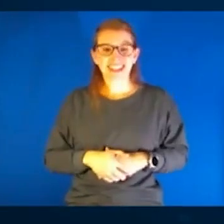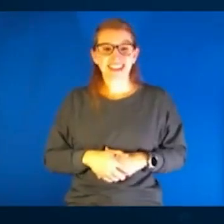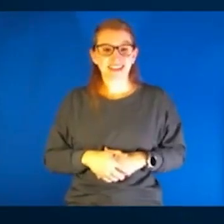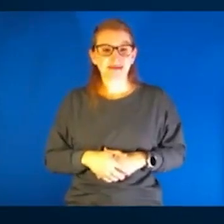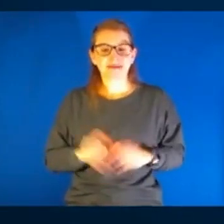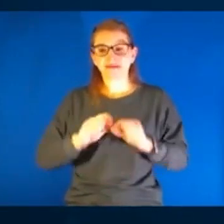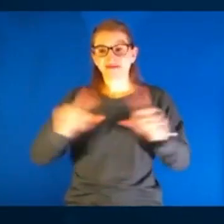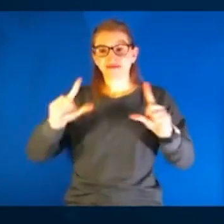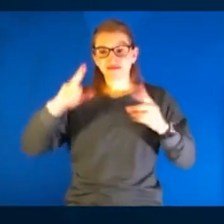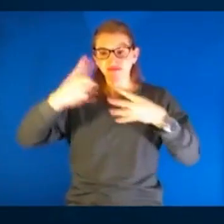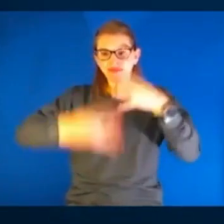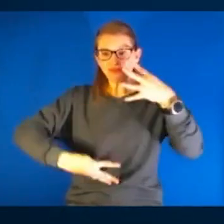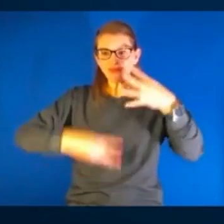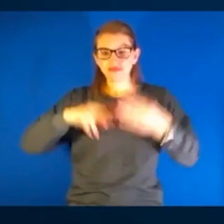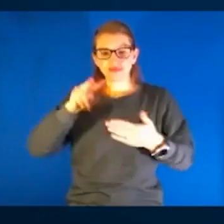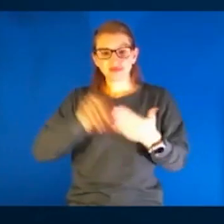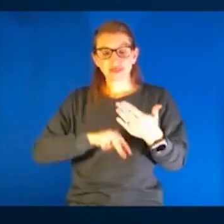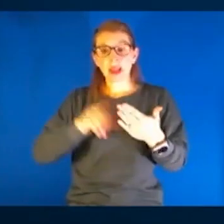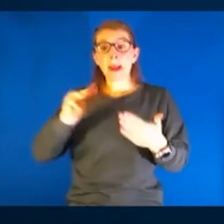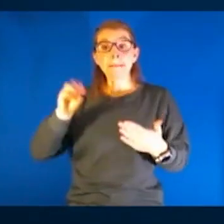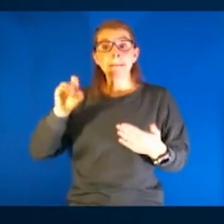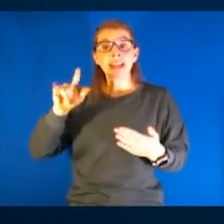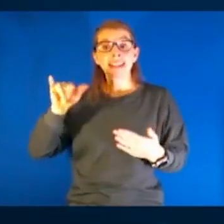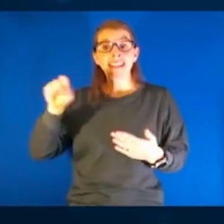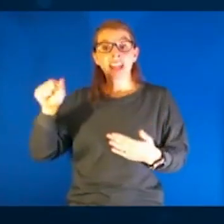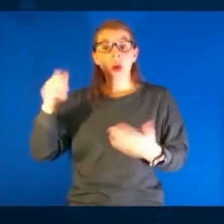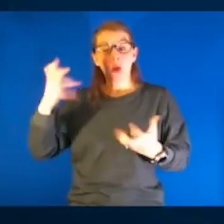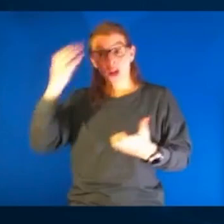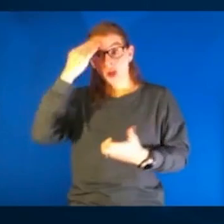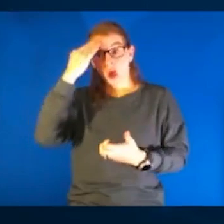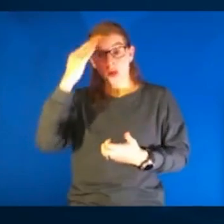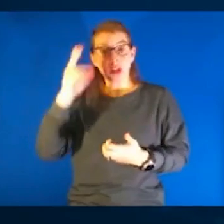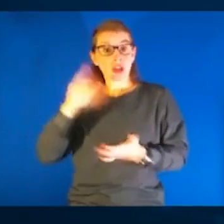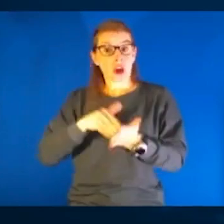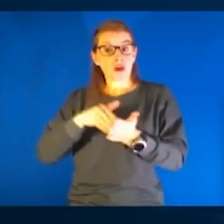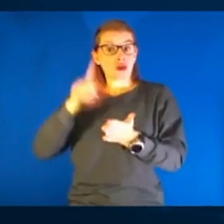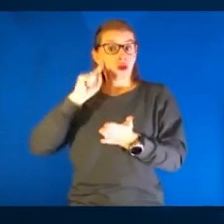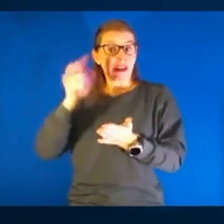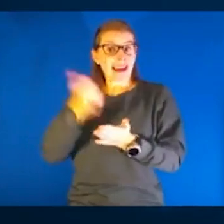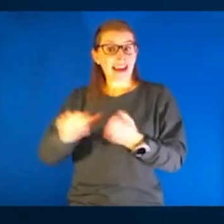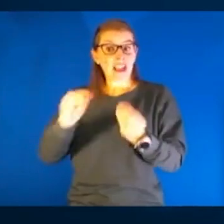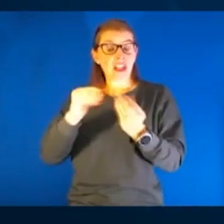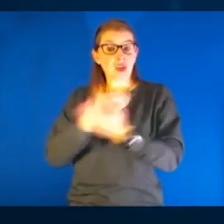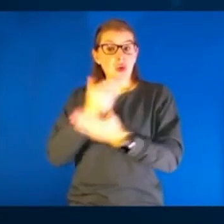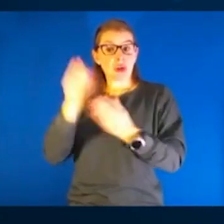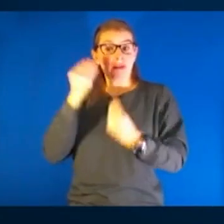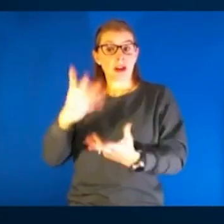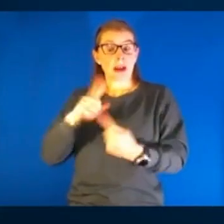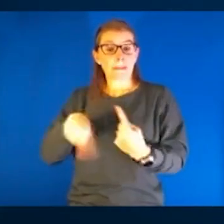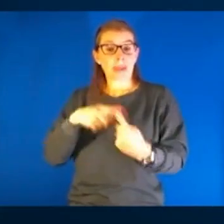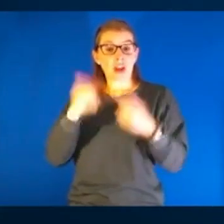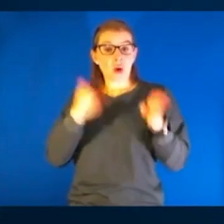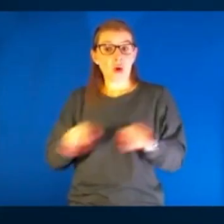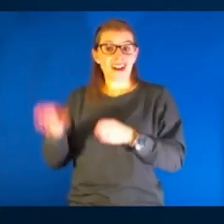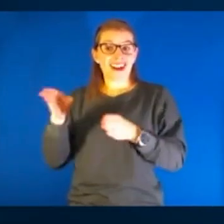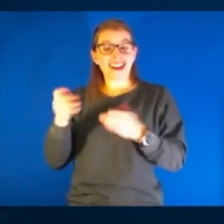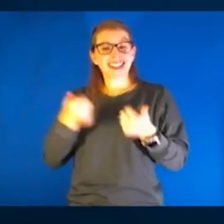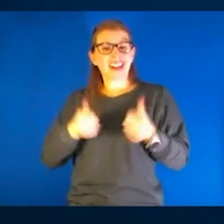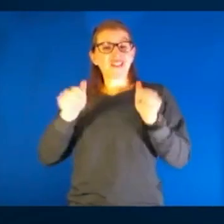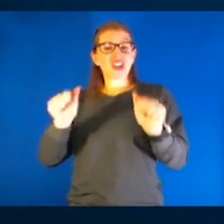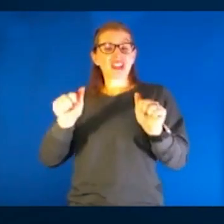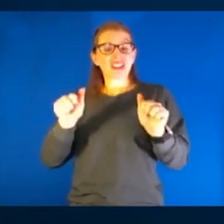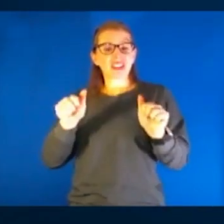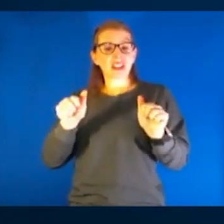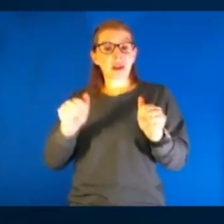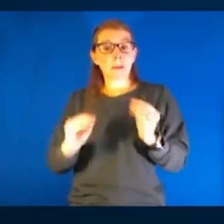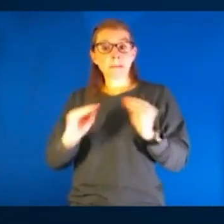Let's see. Okay, so Melissa wants to know, have the doctors heard of any new information of any organized efforts to get more vaccine